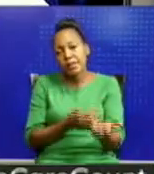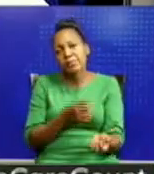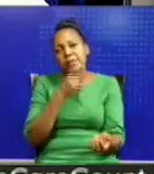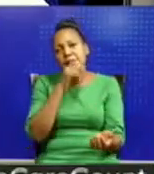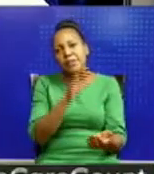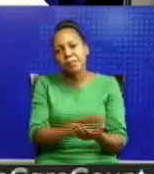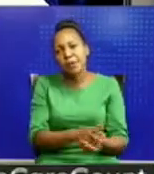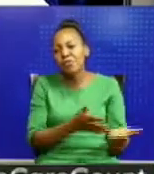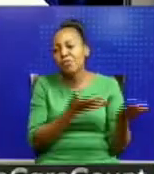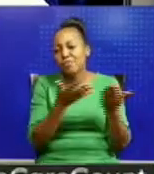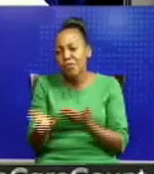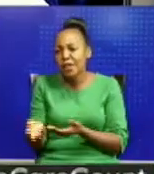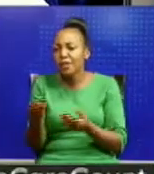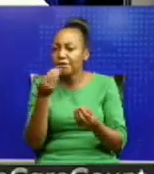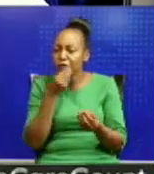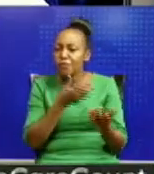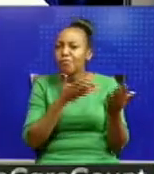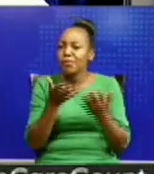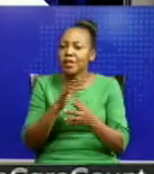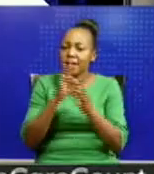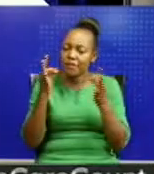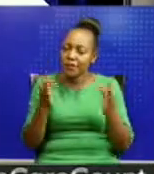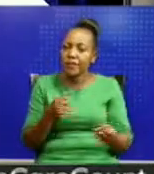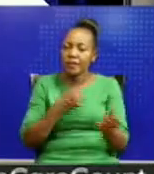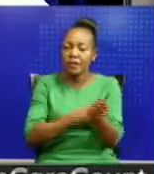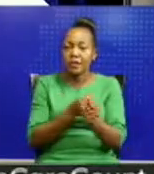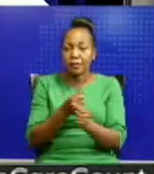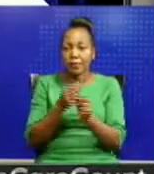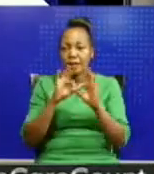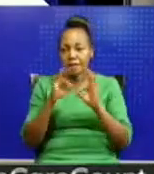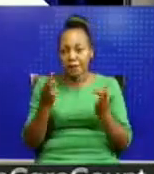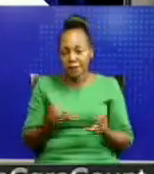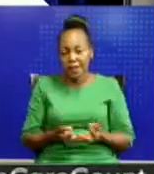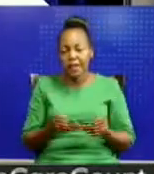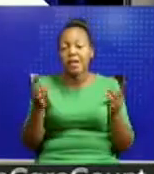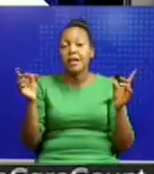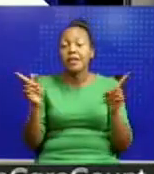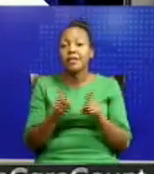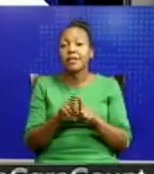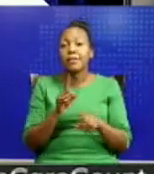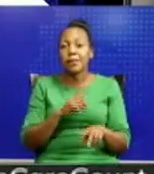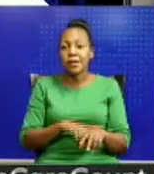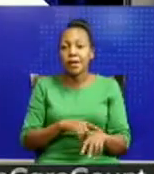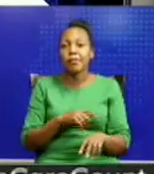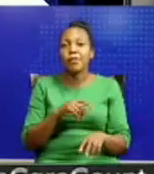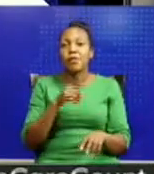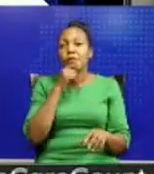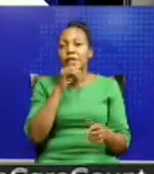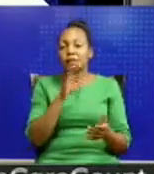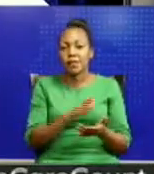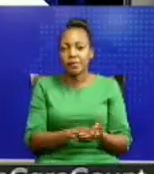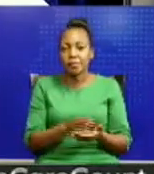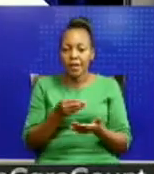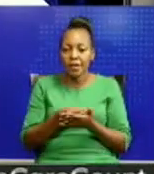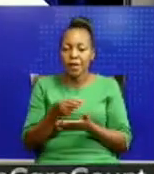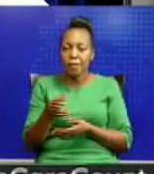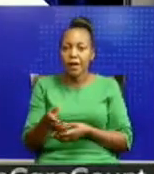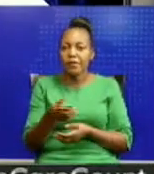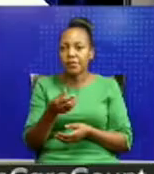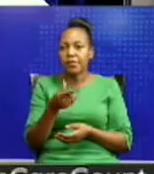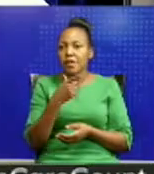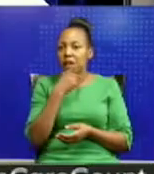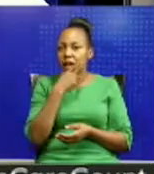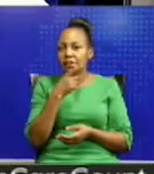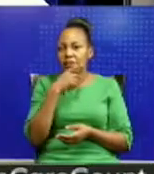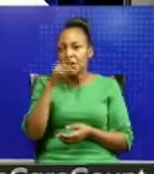husband to support. Secondly, you find that when this husband of mine buys land, he